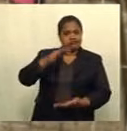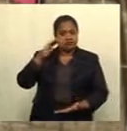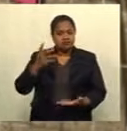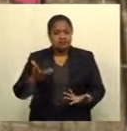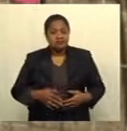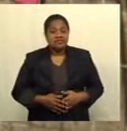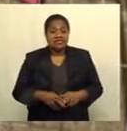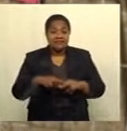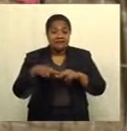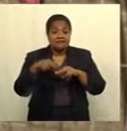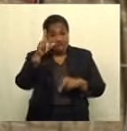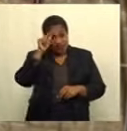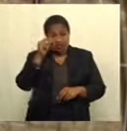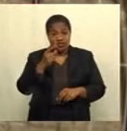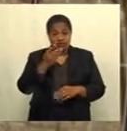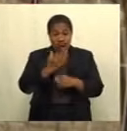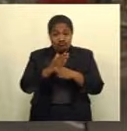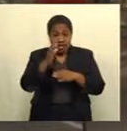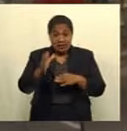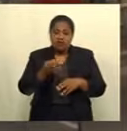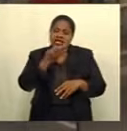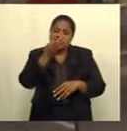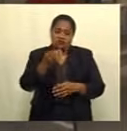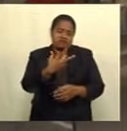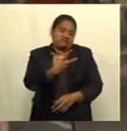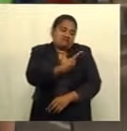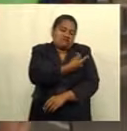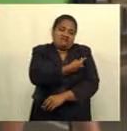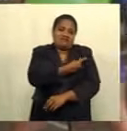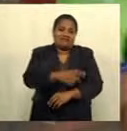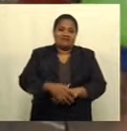And Fijian workers urged to get vaccinated.